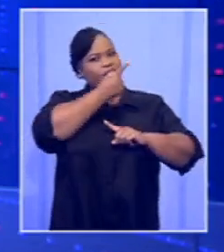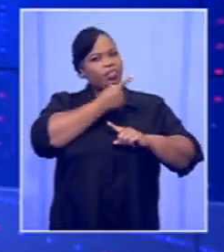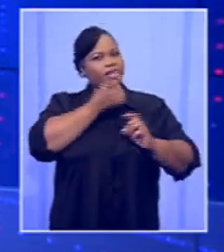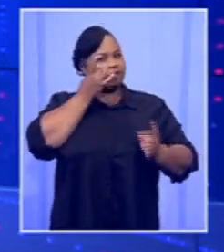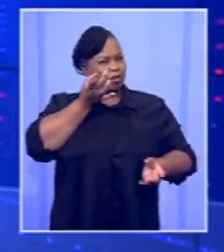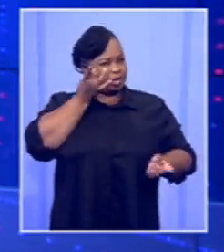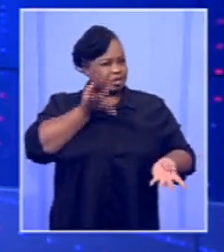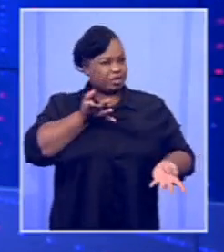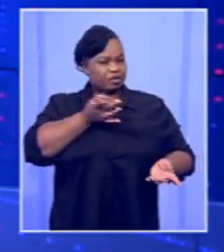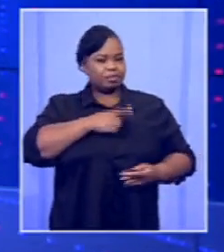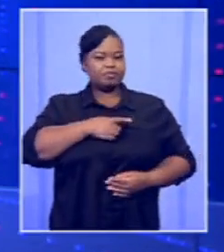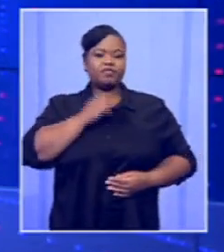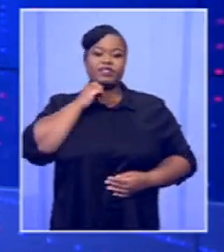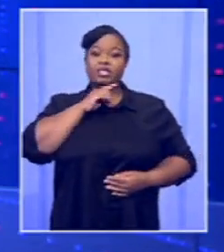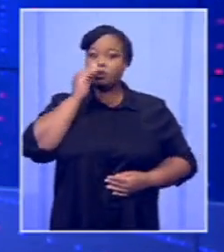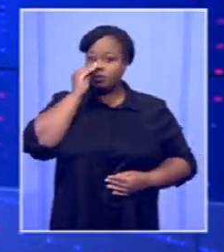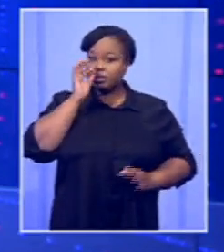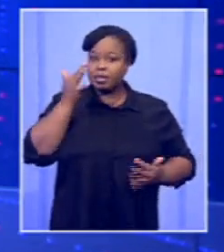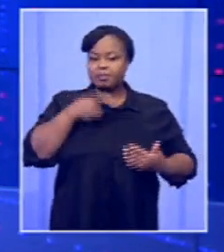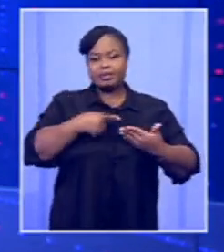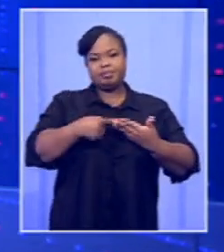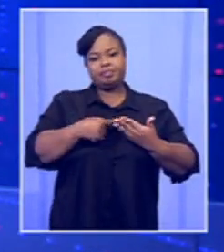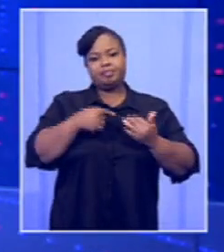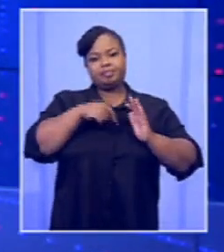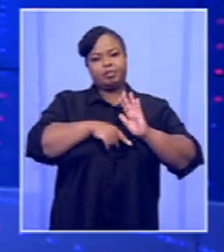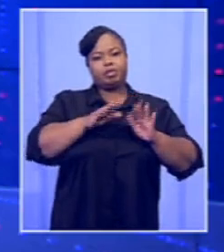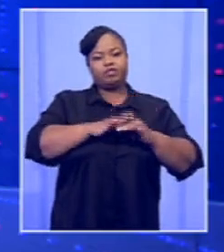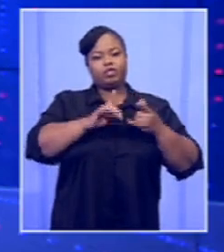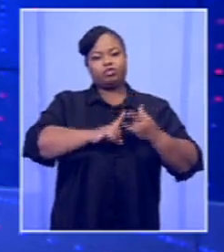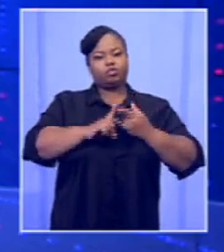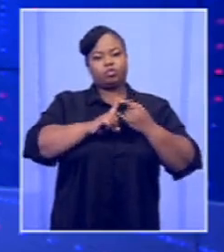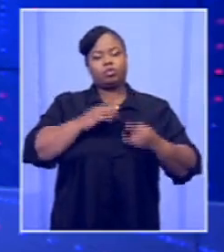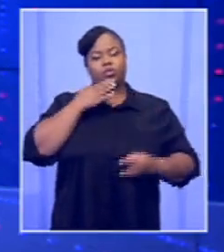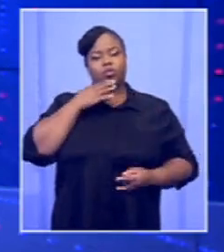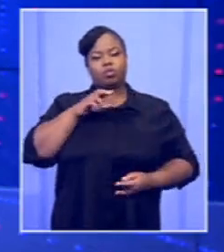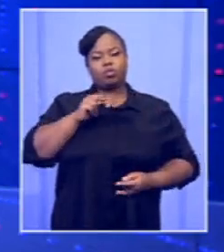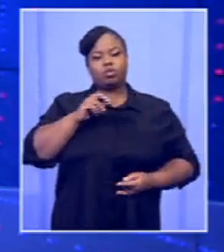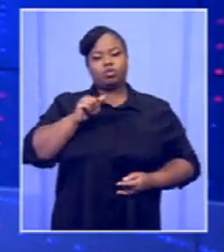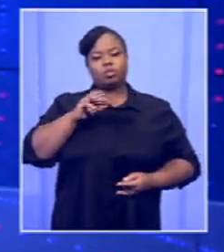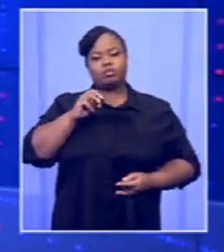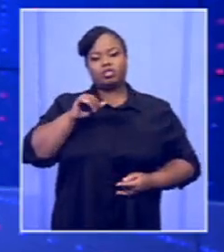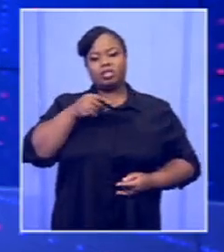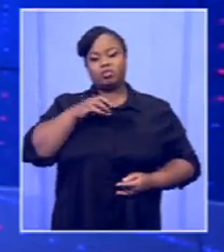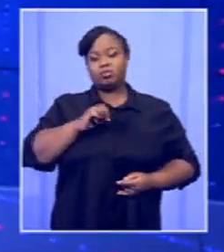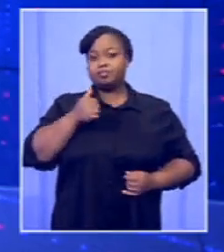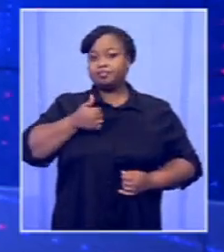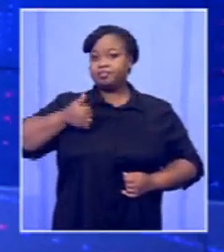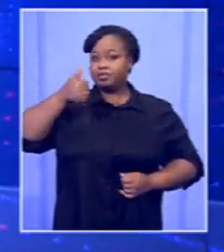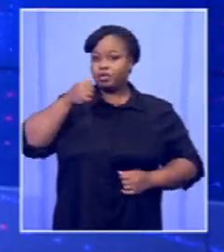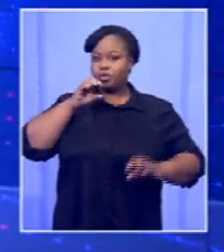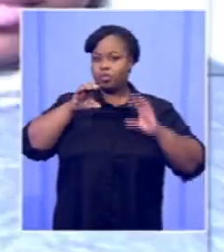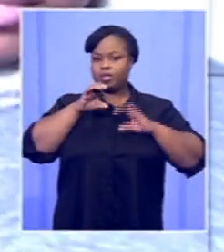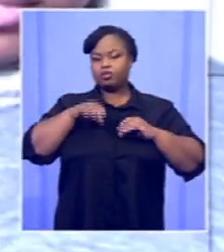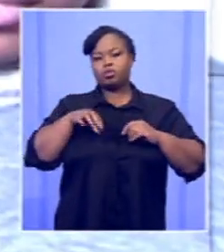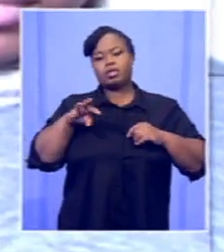disinformation, otherwise known as fake news. To discuss this, we're joined via Zoom by Nomshado Nkosinkulu. She's the head of communications at Media